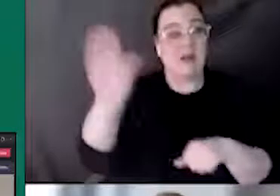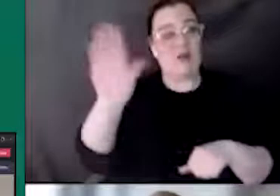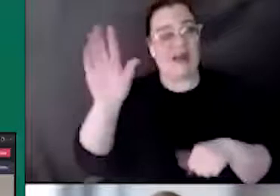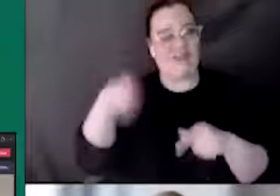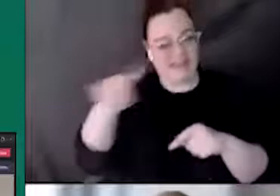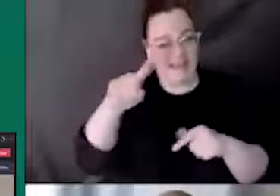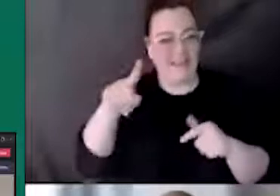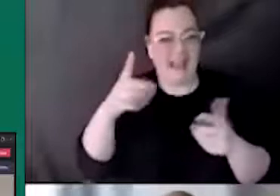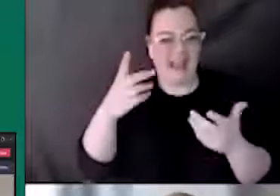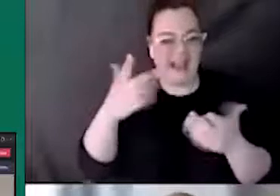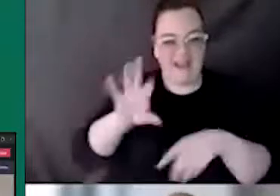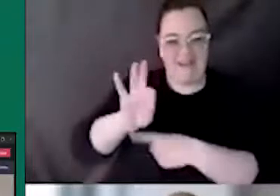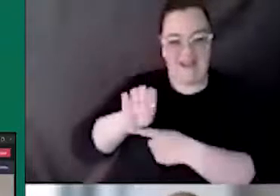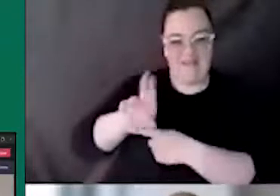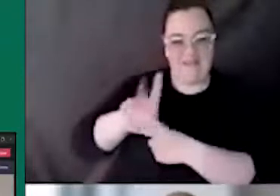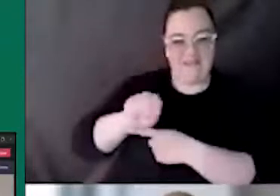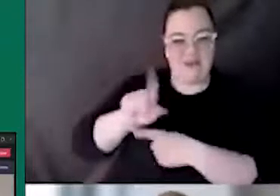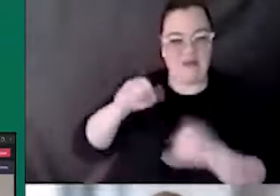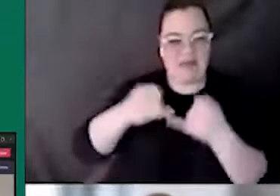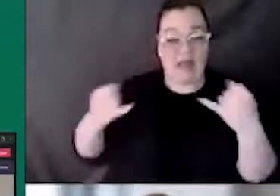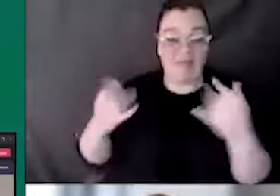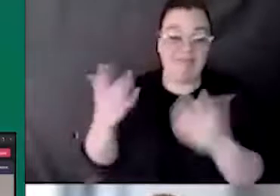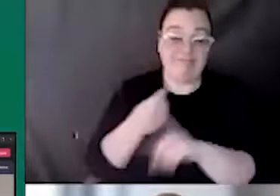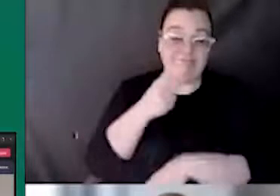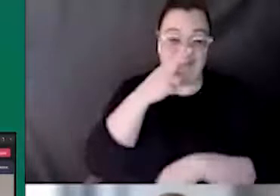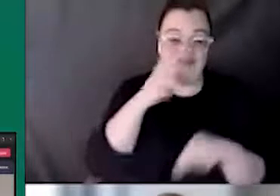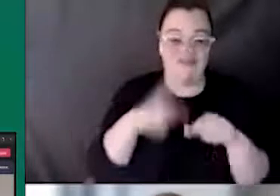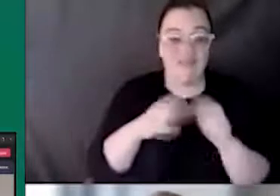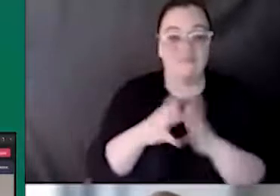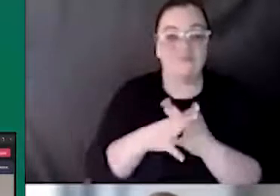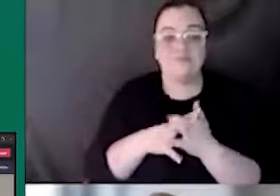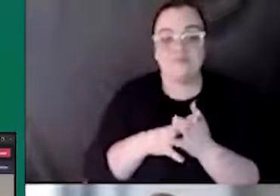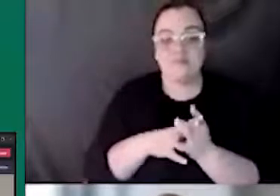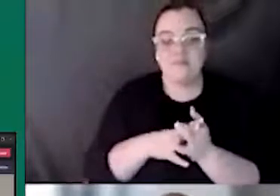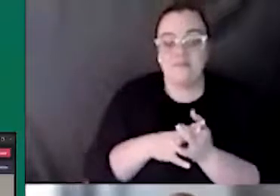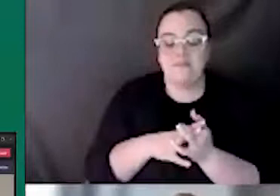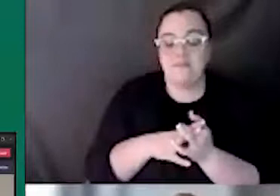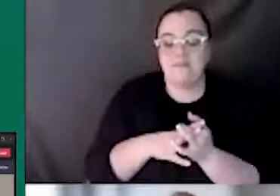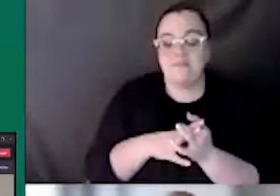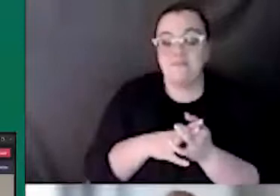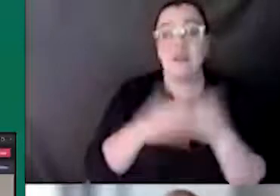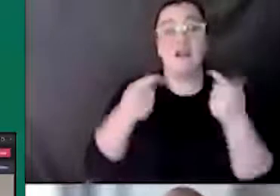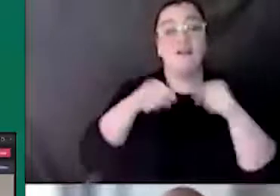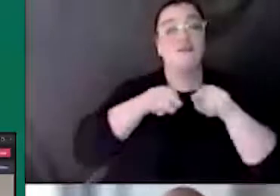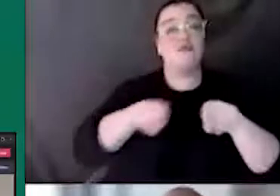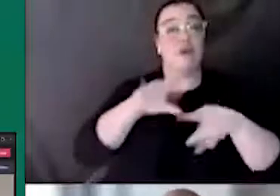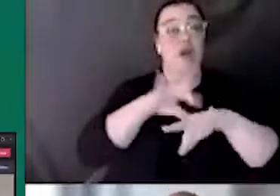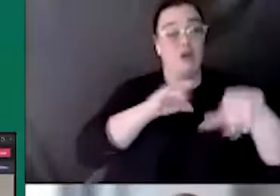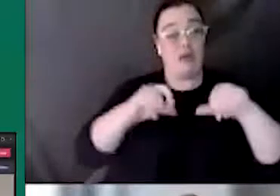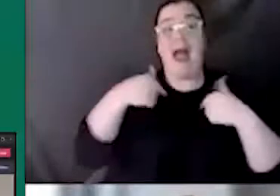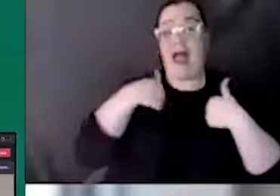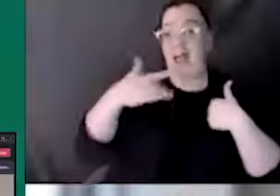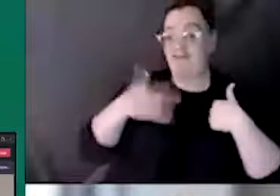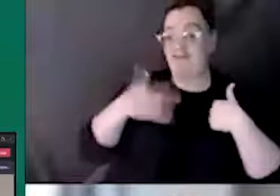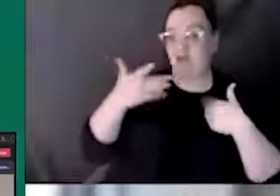back about a decade ago. The final little bit of fun here is during that earthquake, I felt it here at my apartment in San